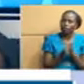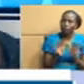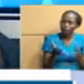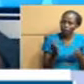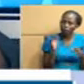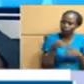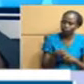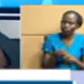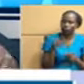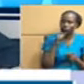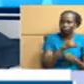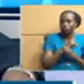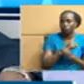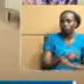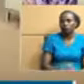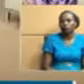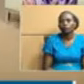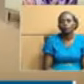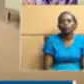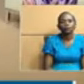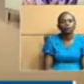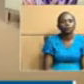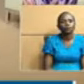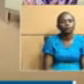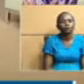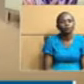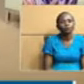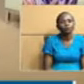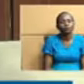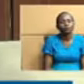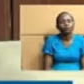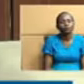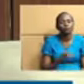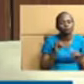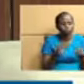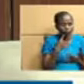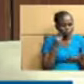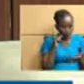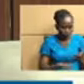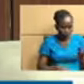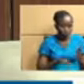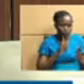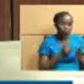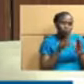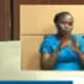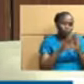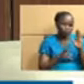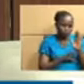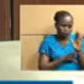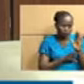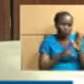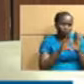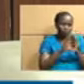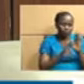the fold of social protection. I think what I was trying to say is that our Constitution is very